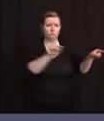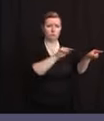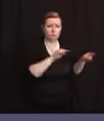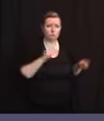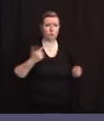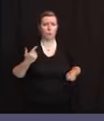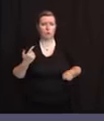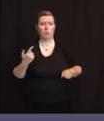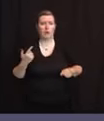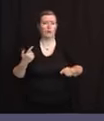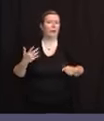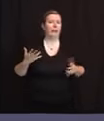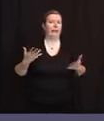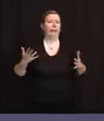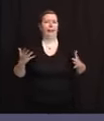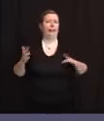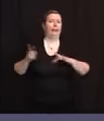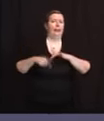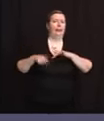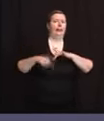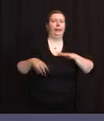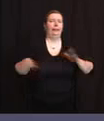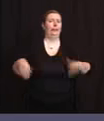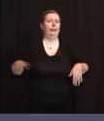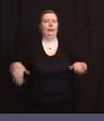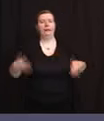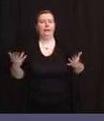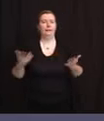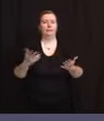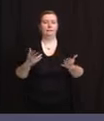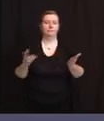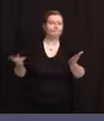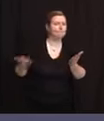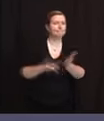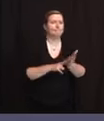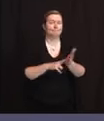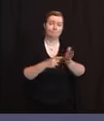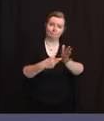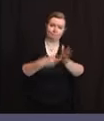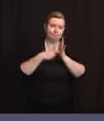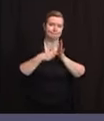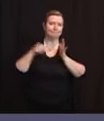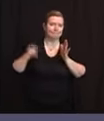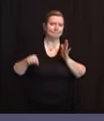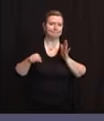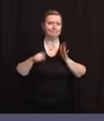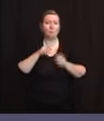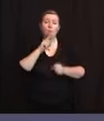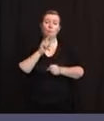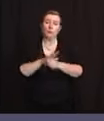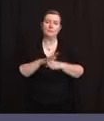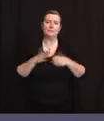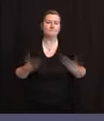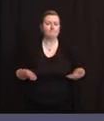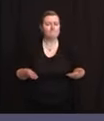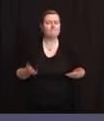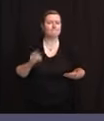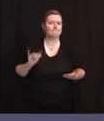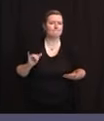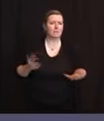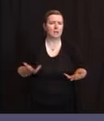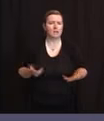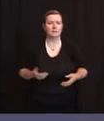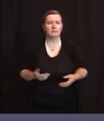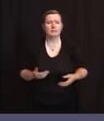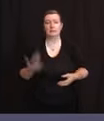has been posted on our website. For my daily report, last evening, our hospitals reported